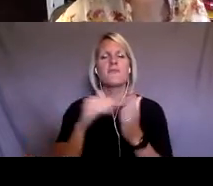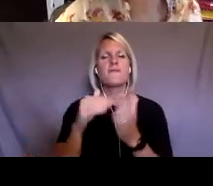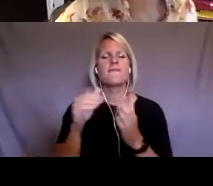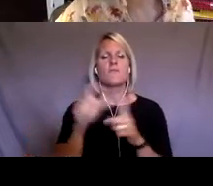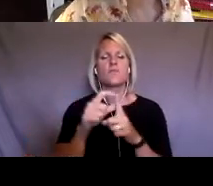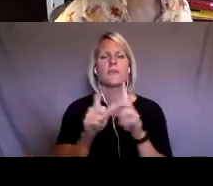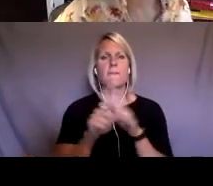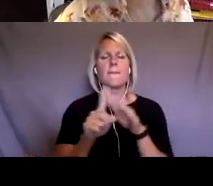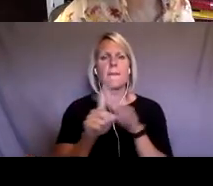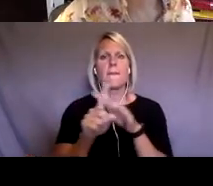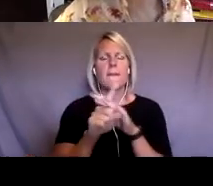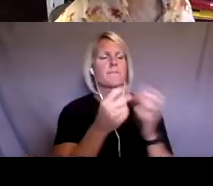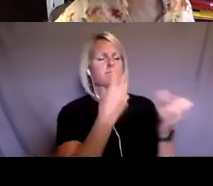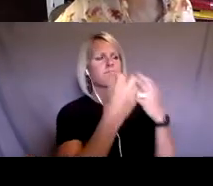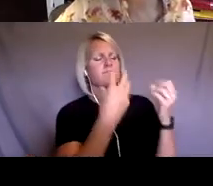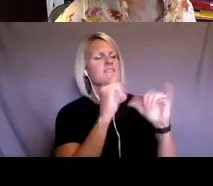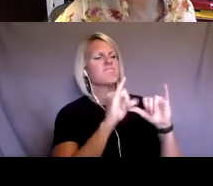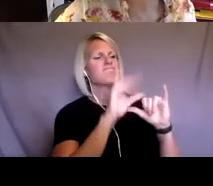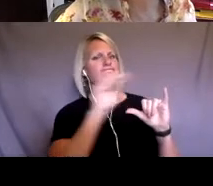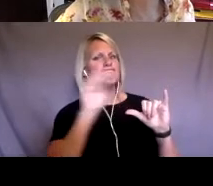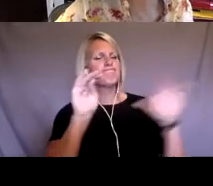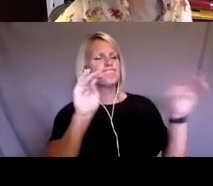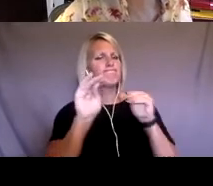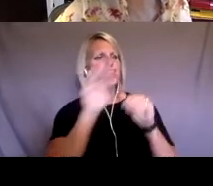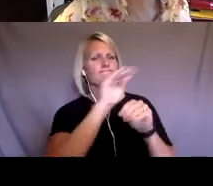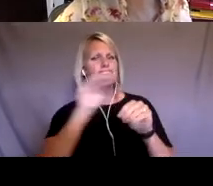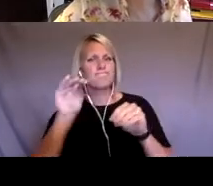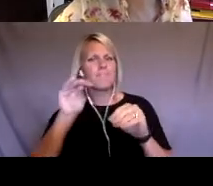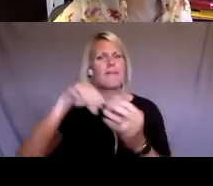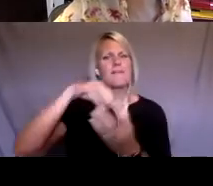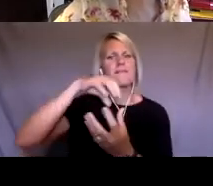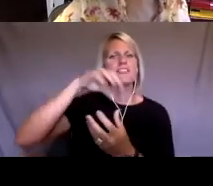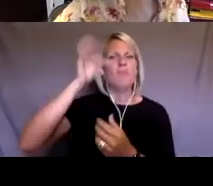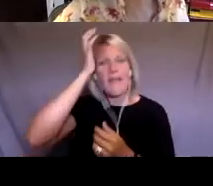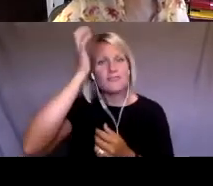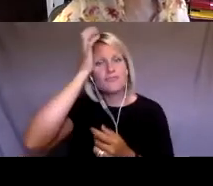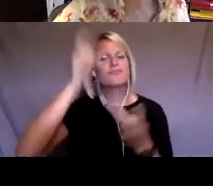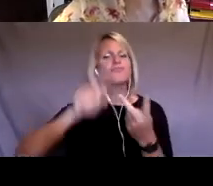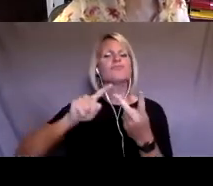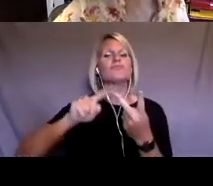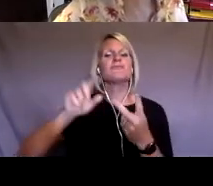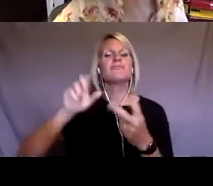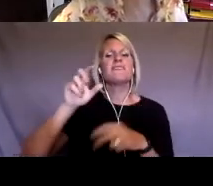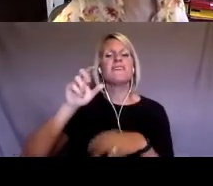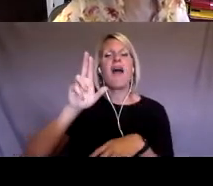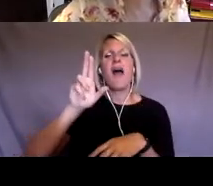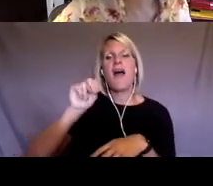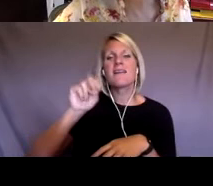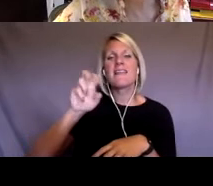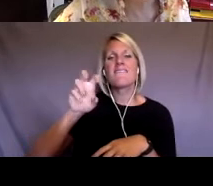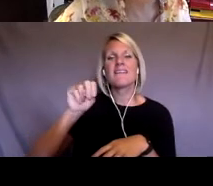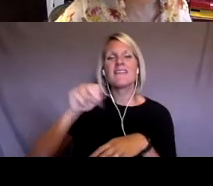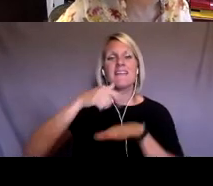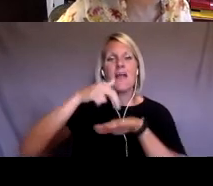trash was the most prominent, shade, the lack of shade that was, uneven sidewalks, cracked sidewalks, the